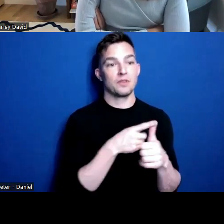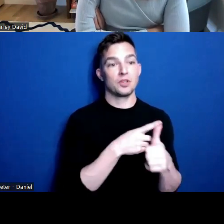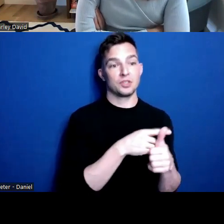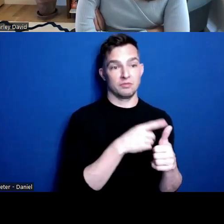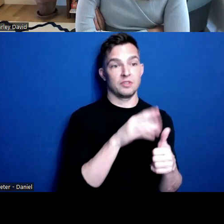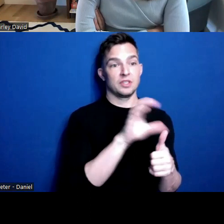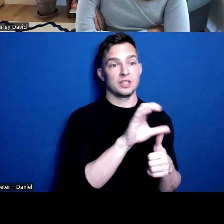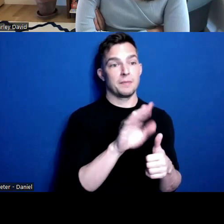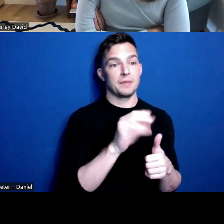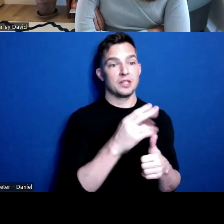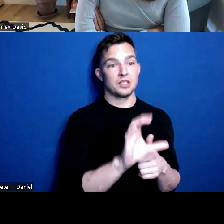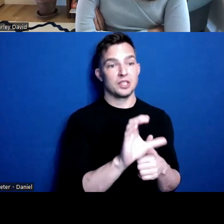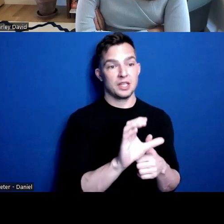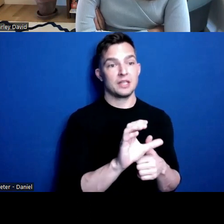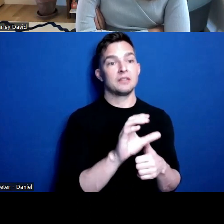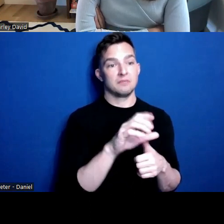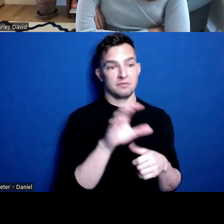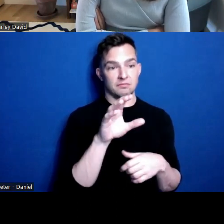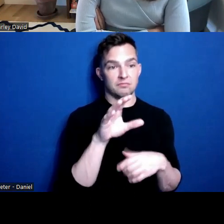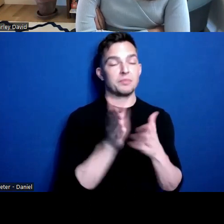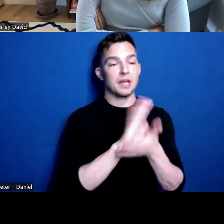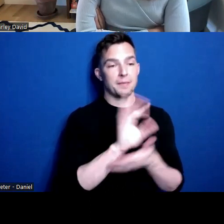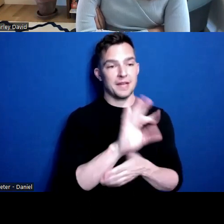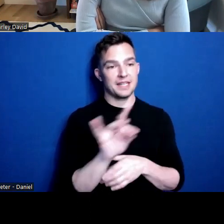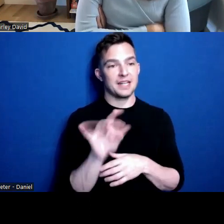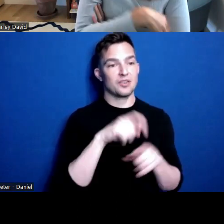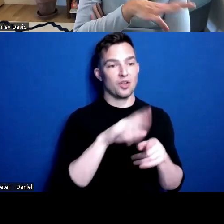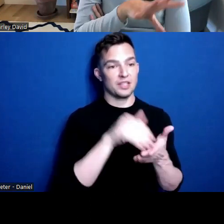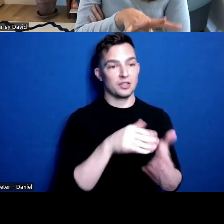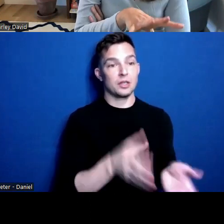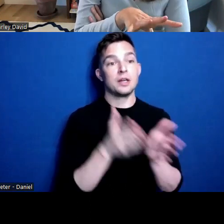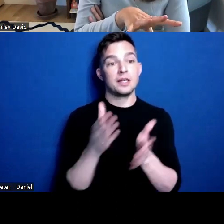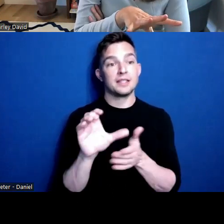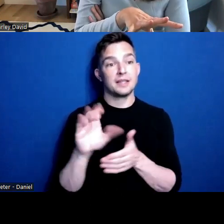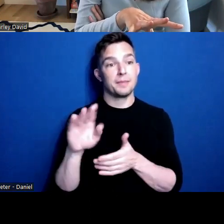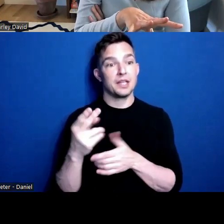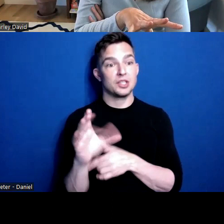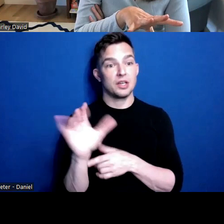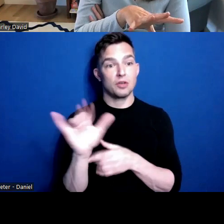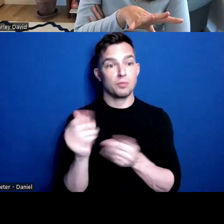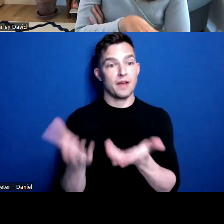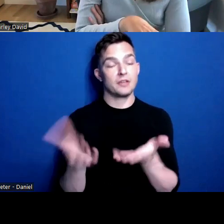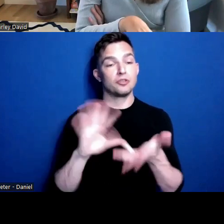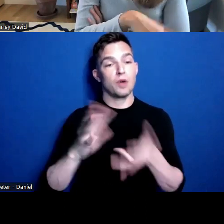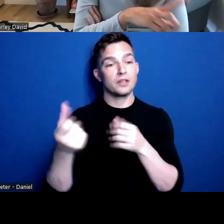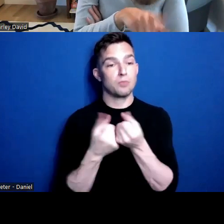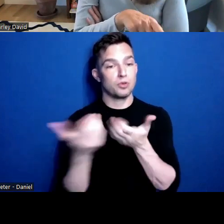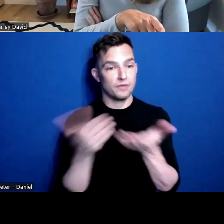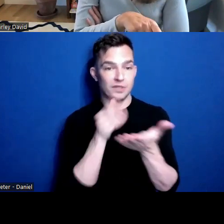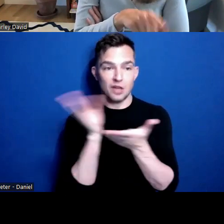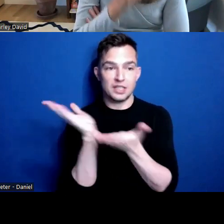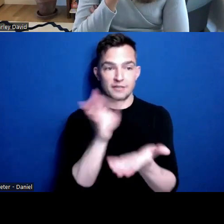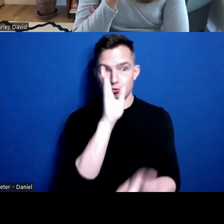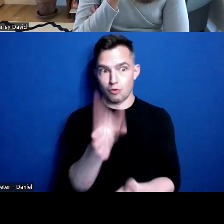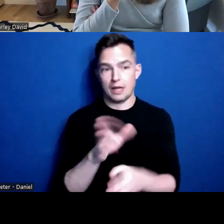be 988 call centers. CCBHCs can also provide crisis support services that are not delivered directly